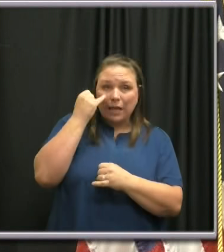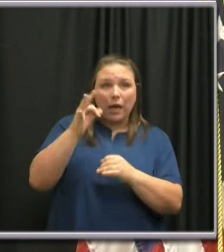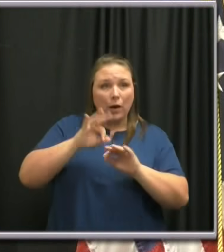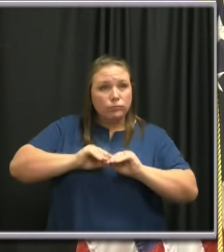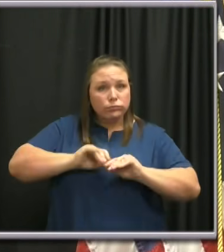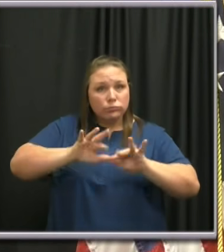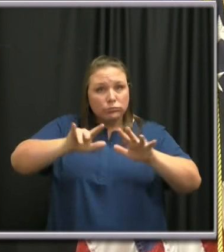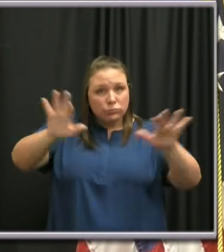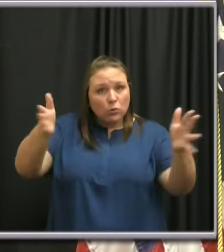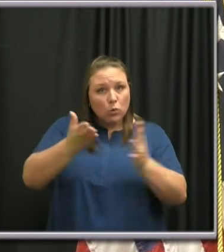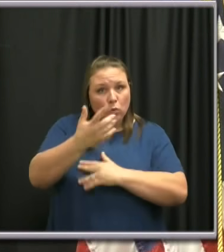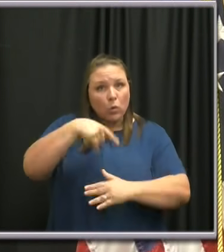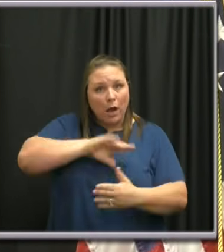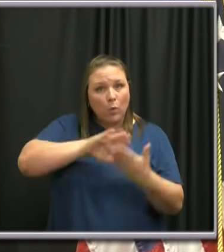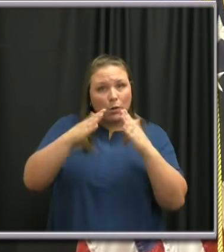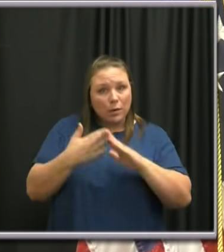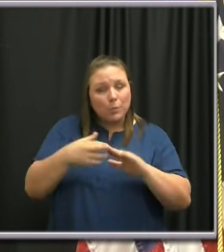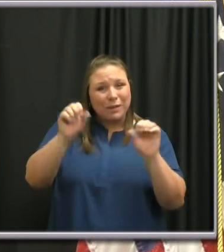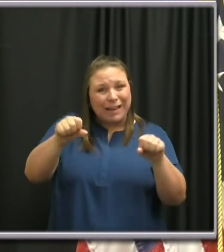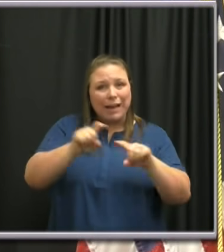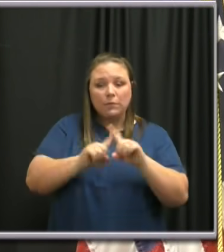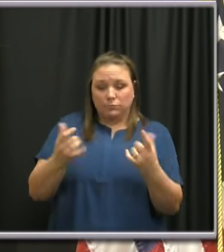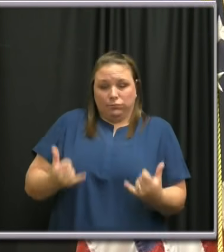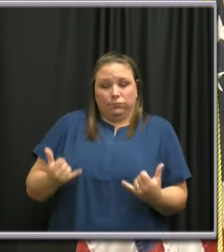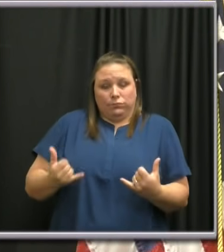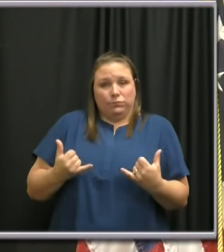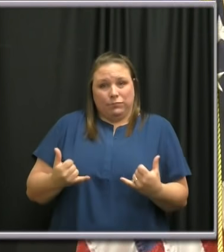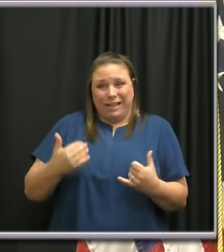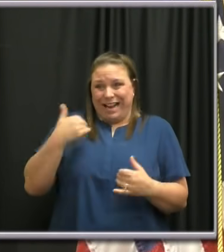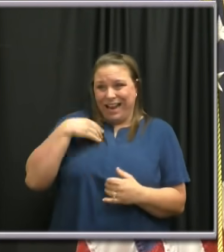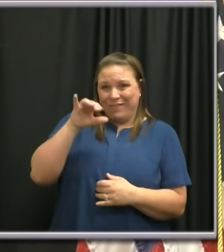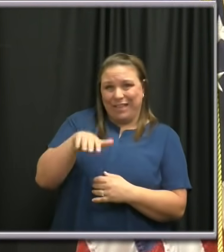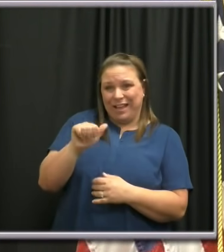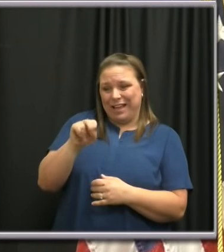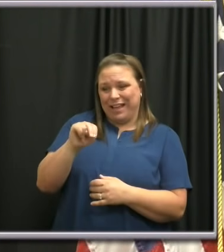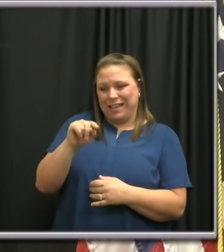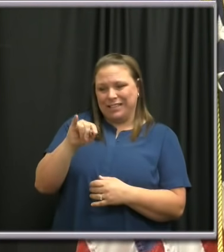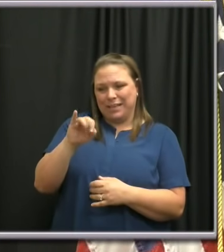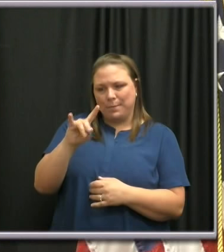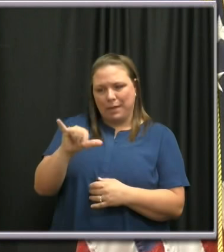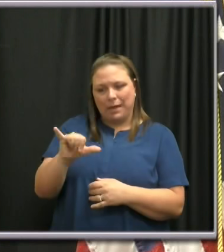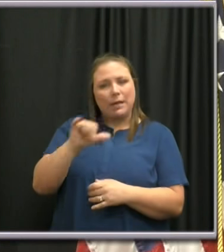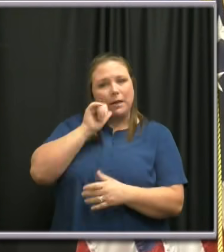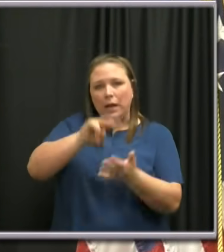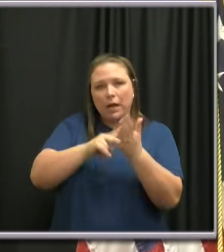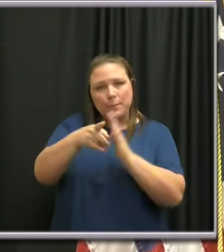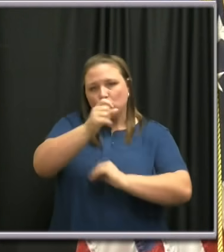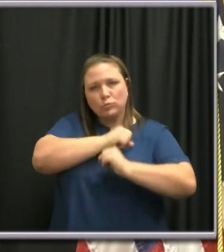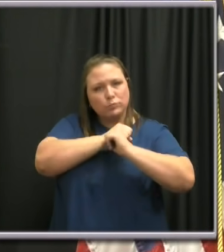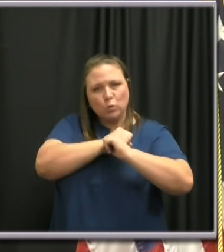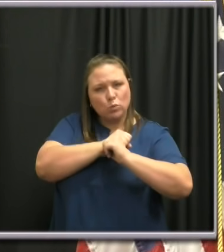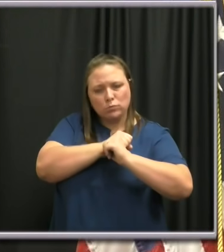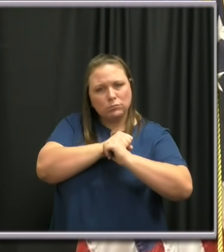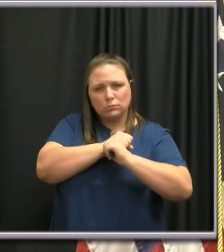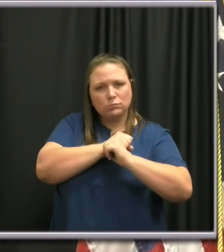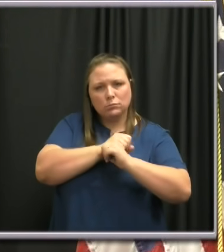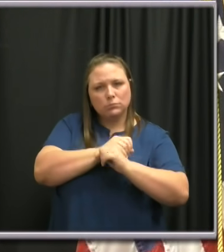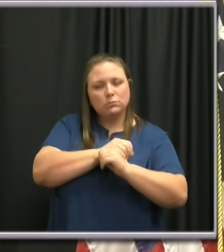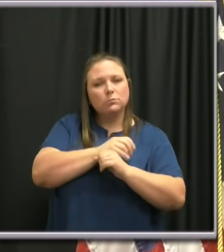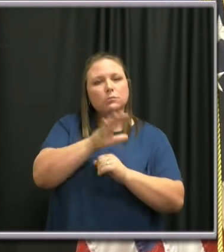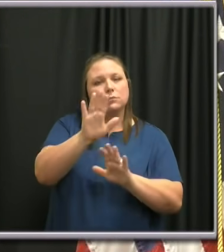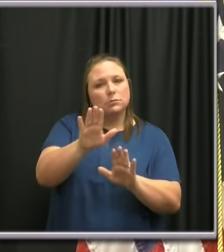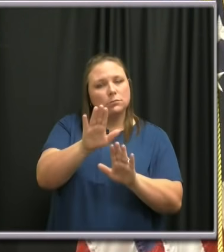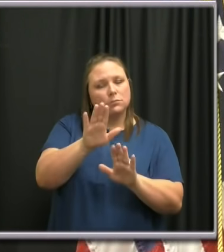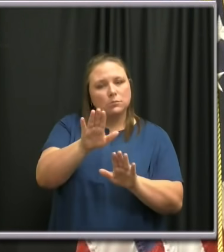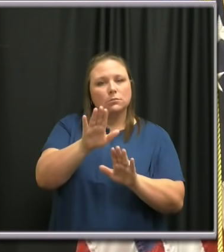is in our communities, but for the time being, having antibodies does not necessarily mean that you're immune to COVID-19. So we all